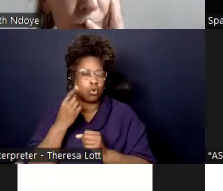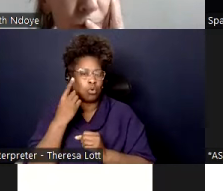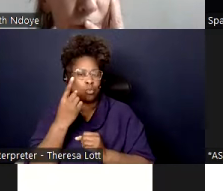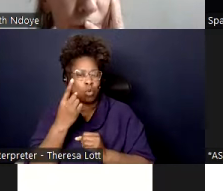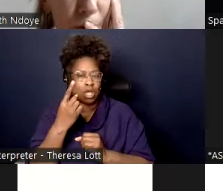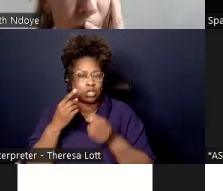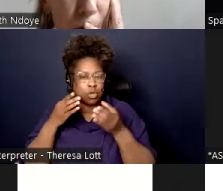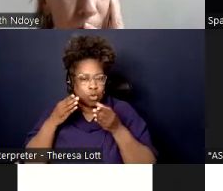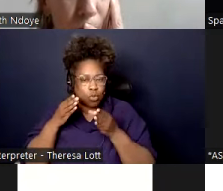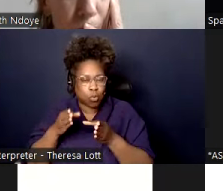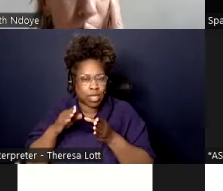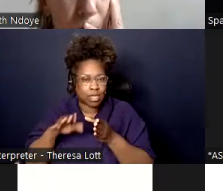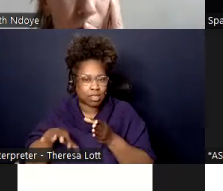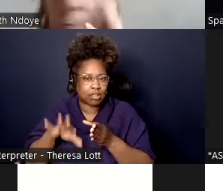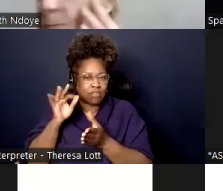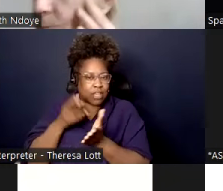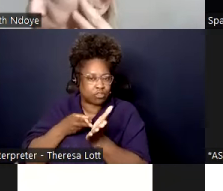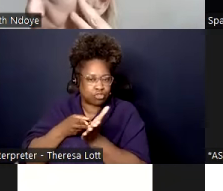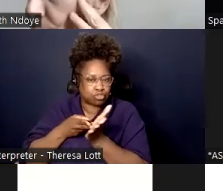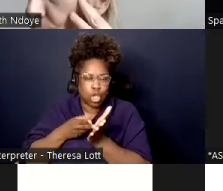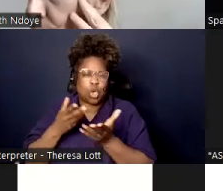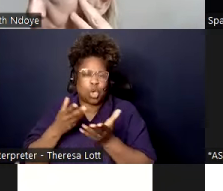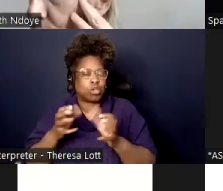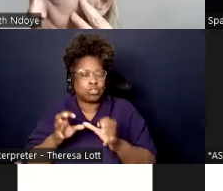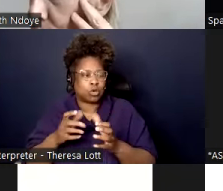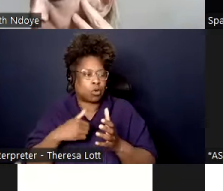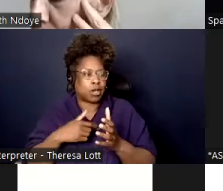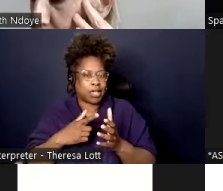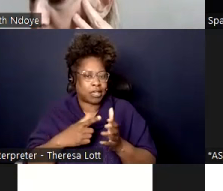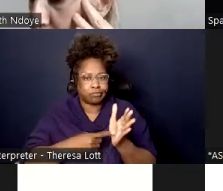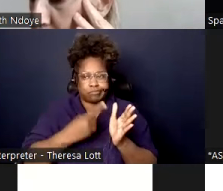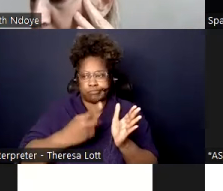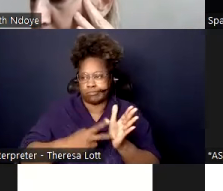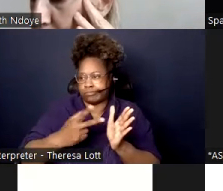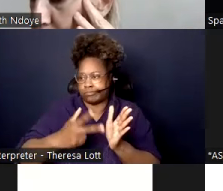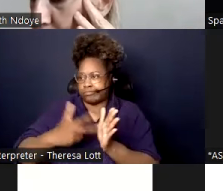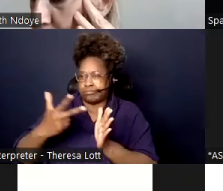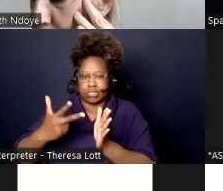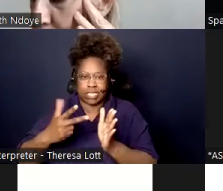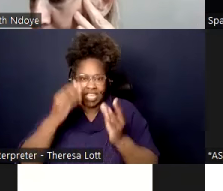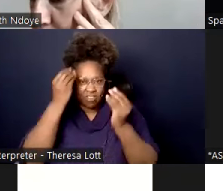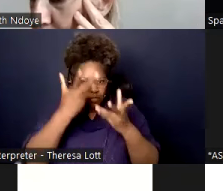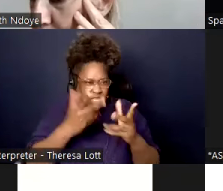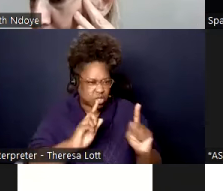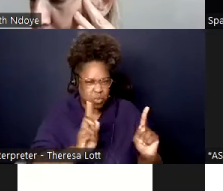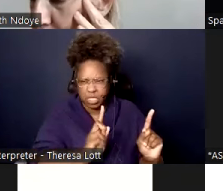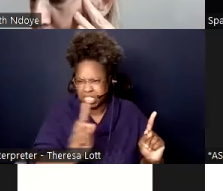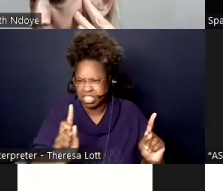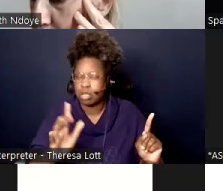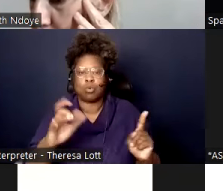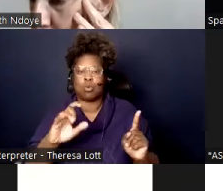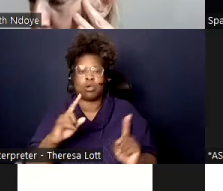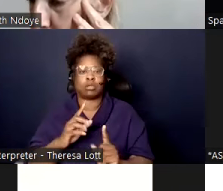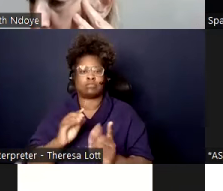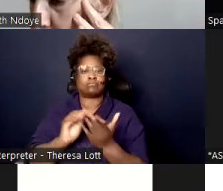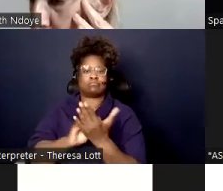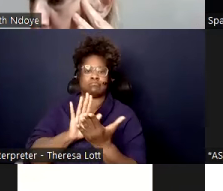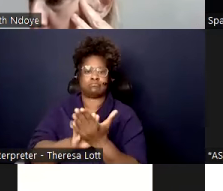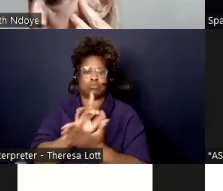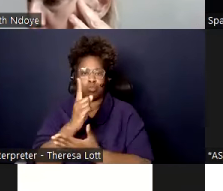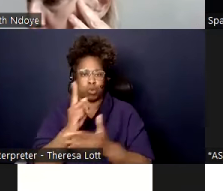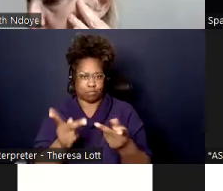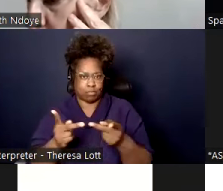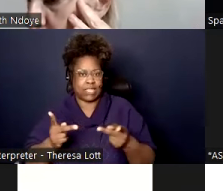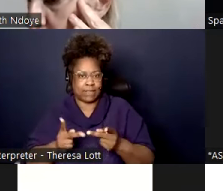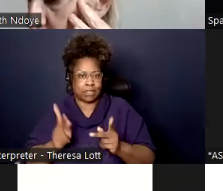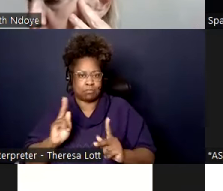of reconcile potentially duplicate sources of information and having a sort of single source of information where people should go. But it'd